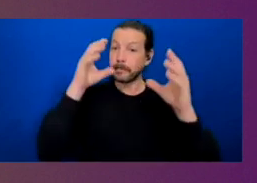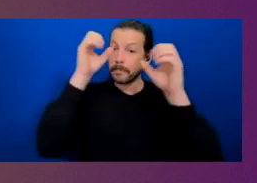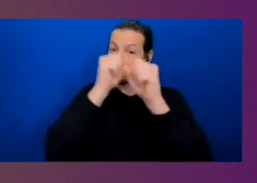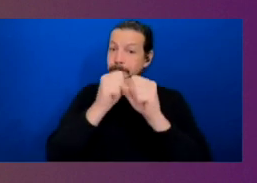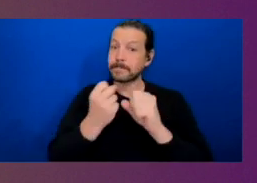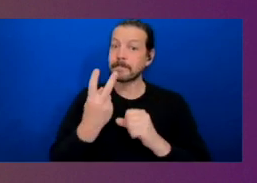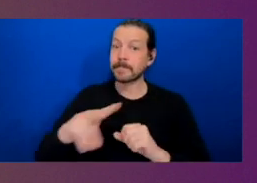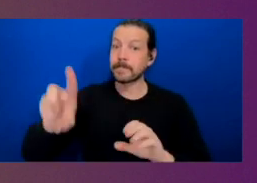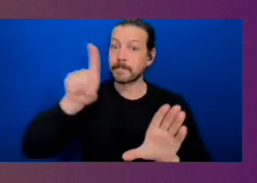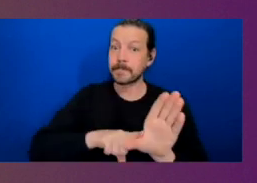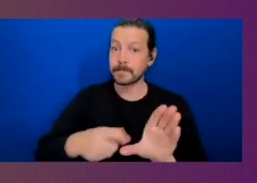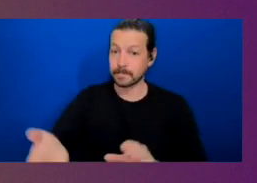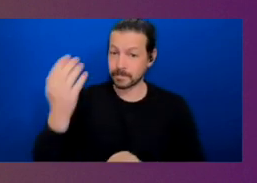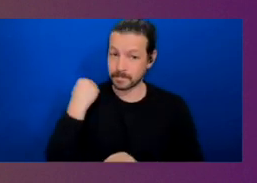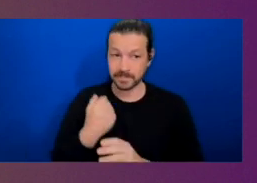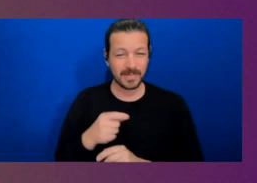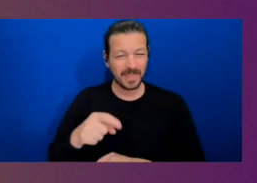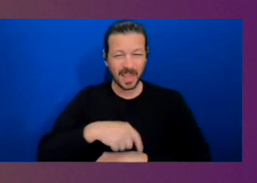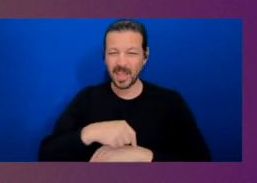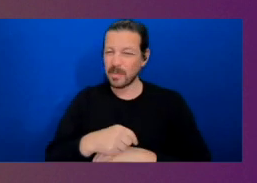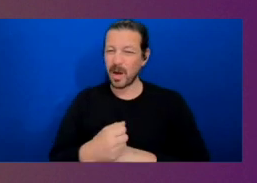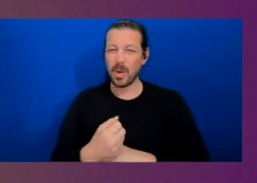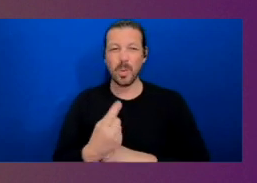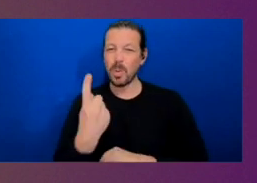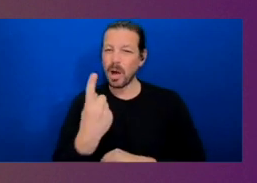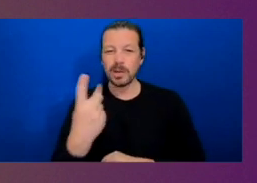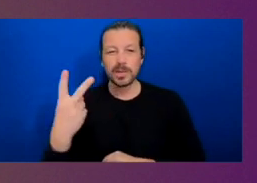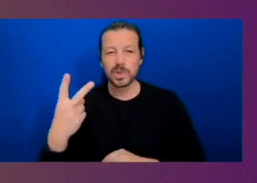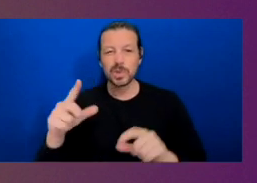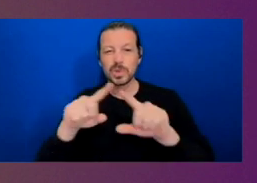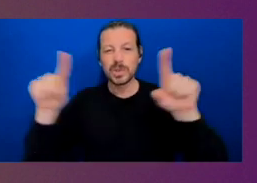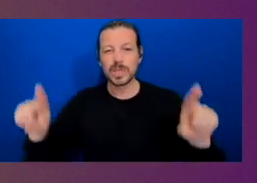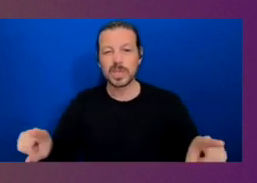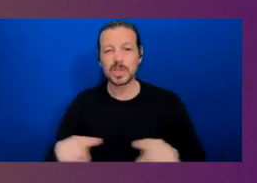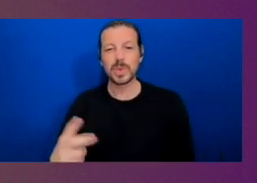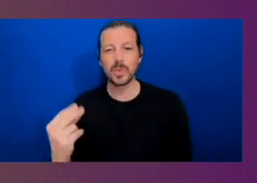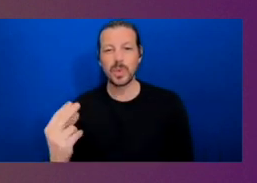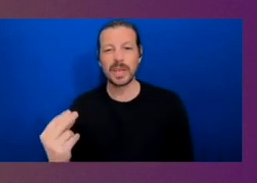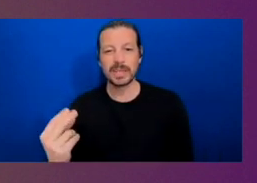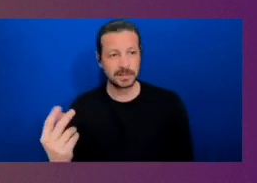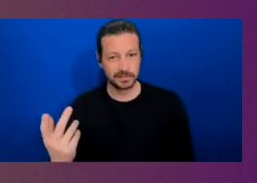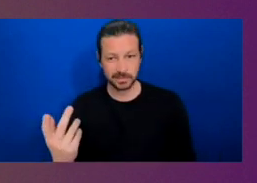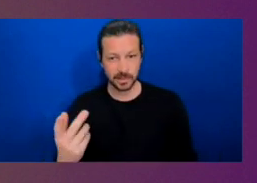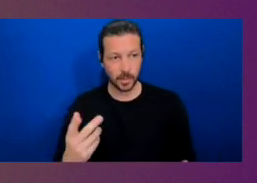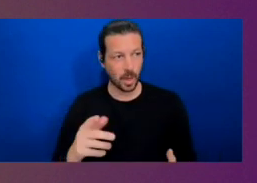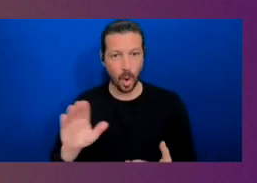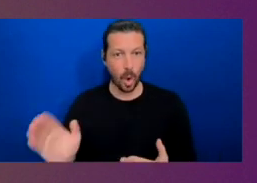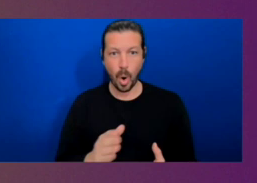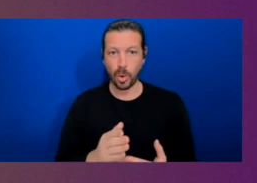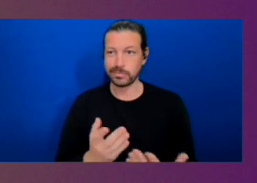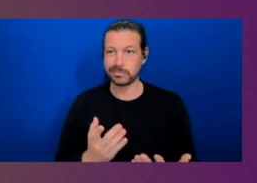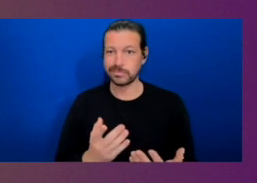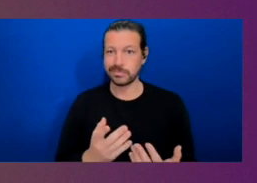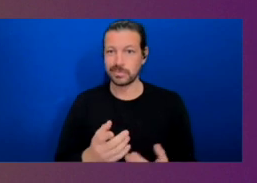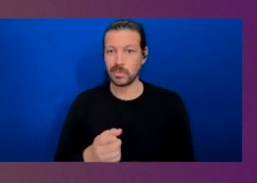there were 1 or 2 screen readers available to choose from, and they both cost several hundreds of pounds. which to someone at the time